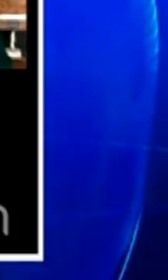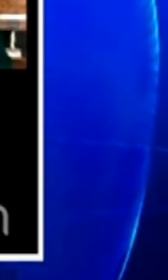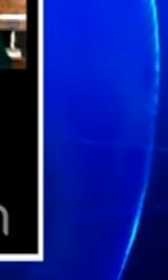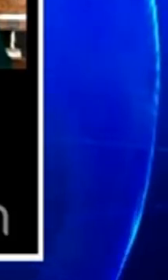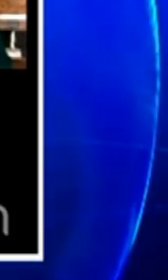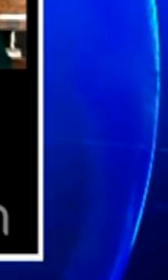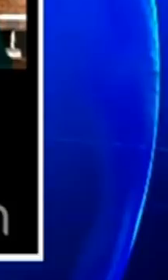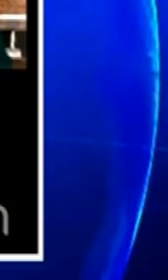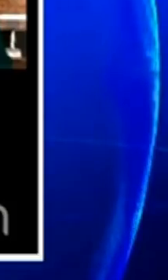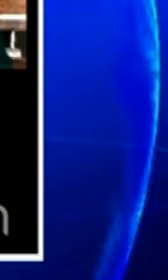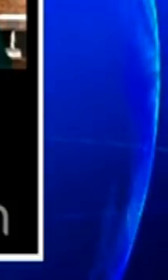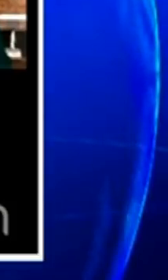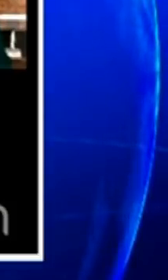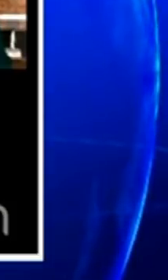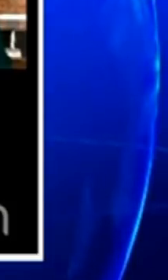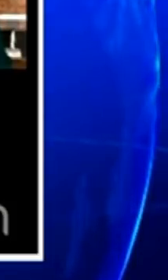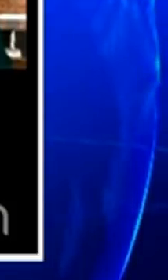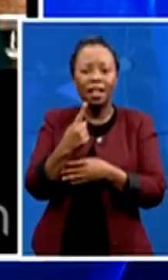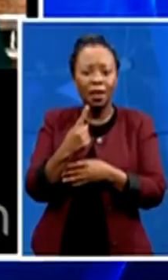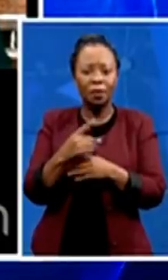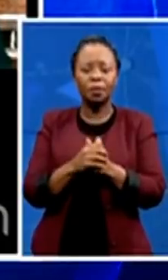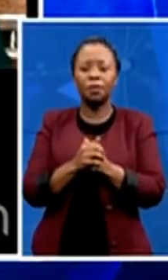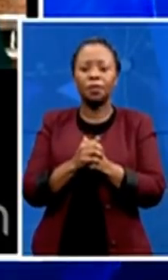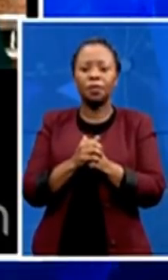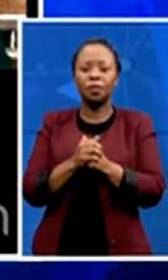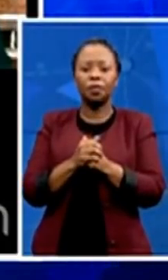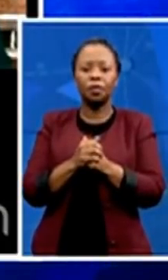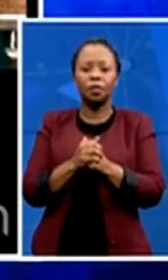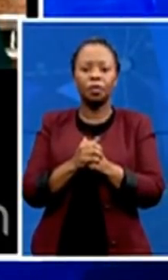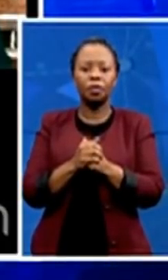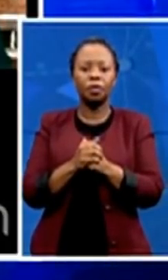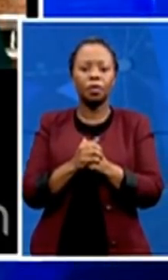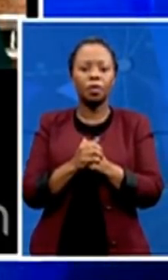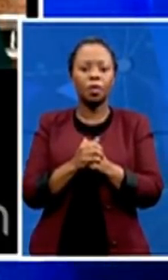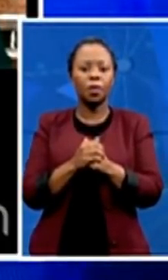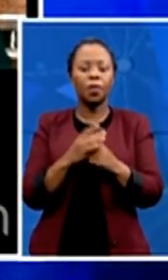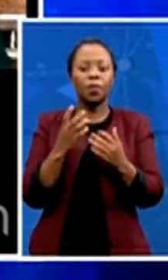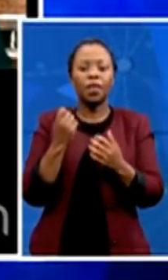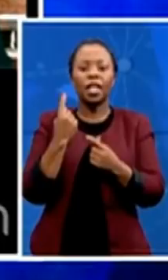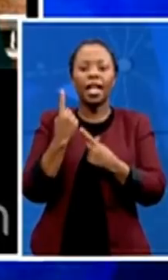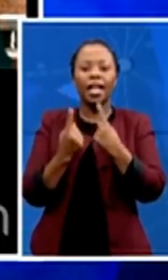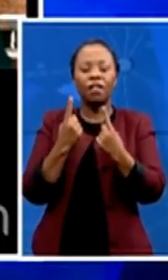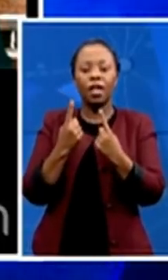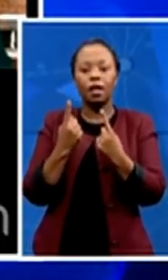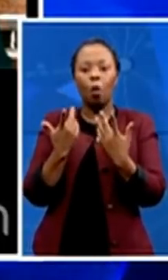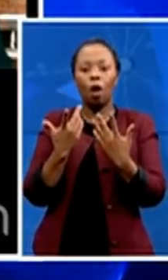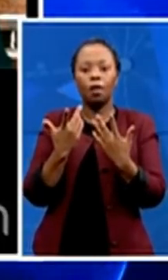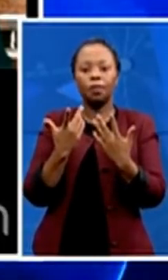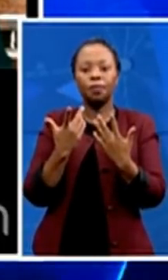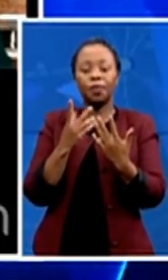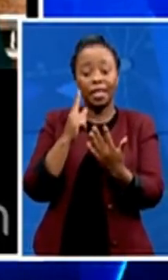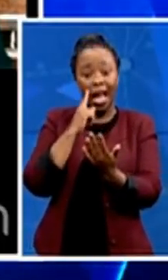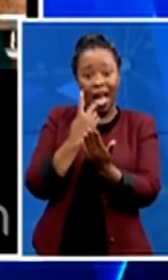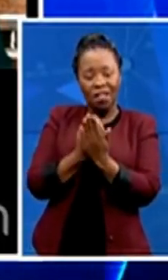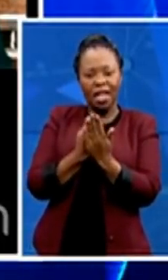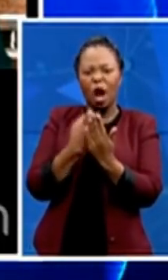even, and it's said that it's in the founding affidavit, I don't know which paragraph, we say, even